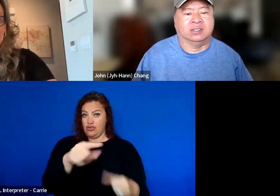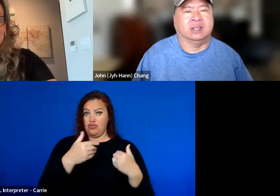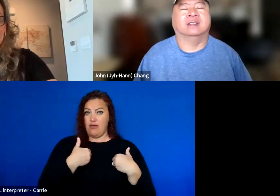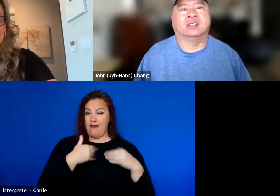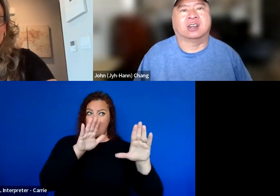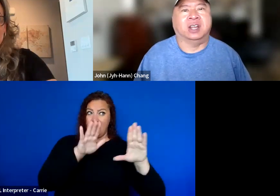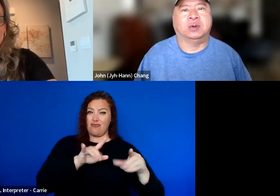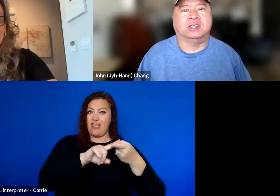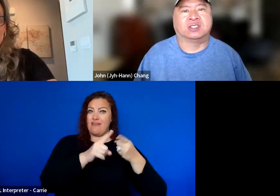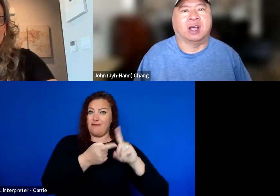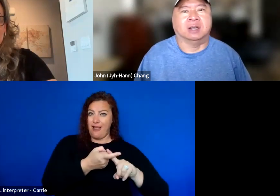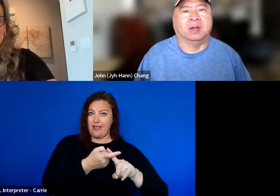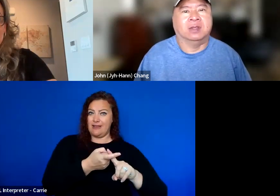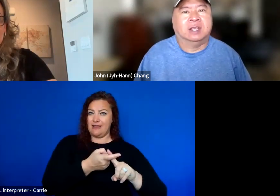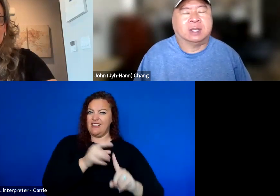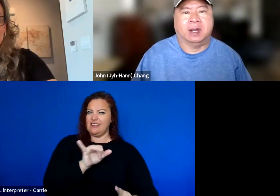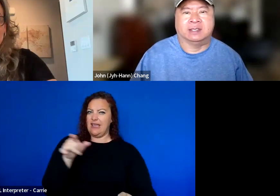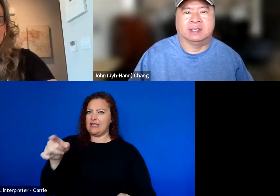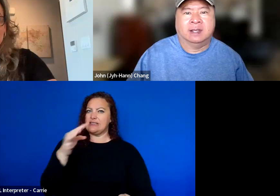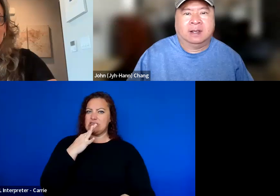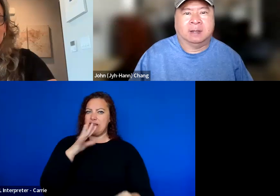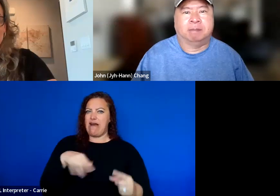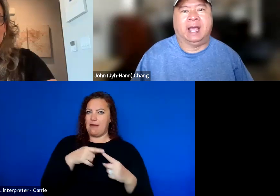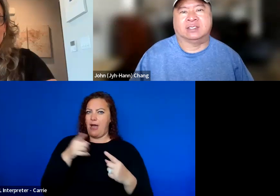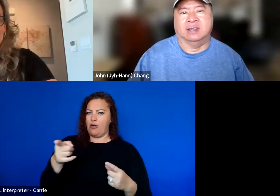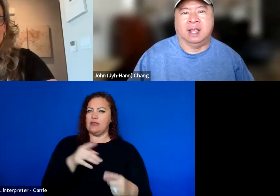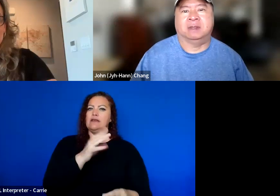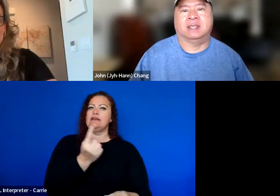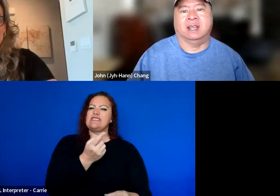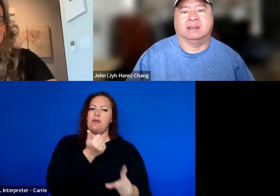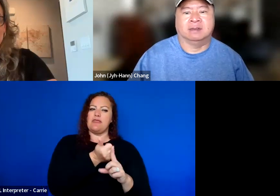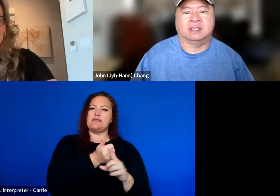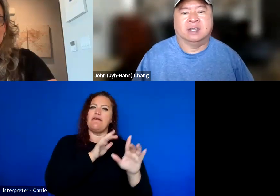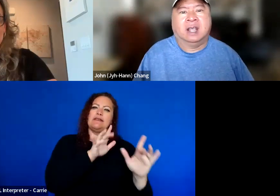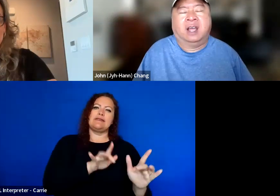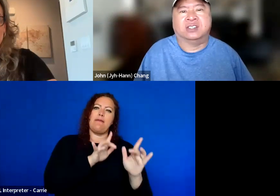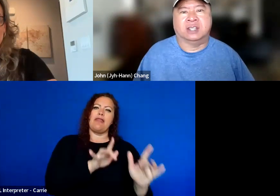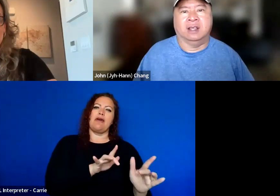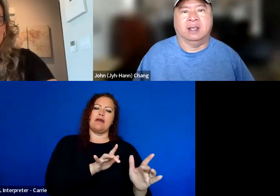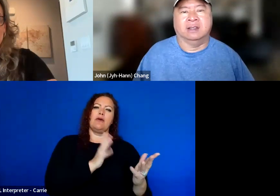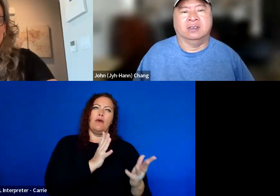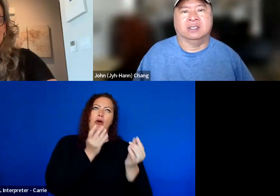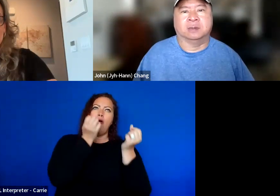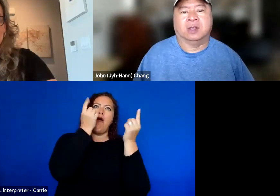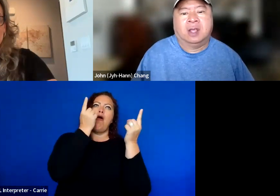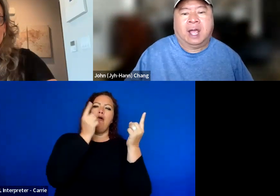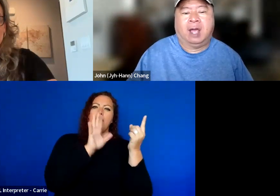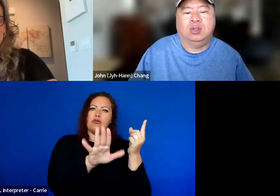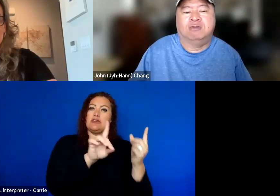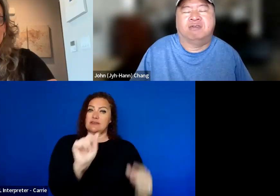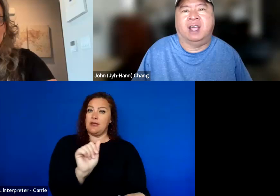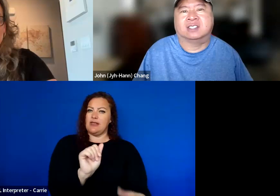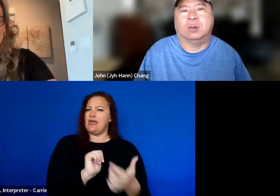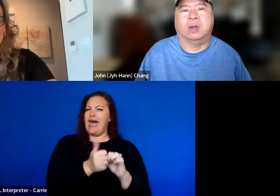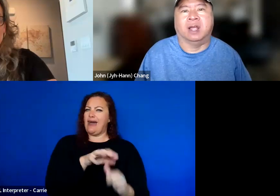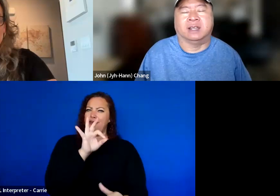that Shannon, Dr. Hayward is talking about? Someone that's compassionate, empathetic, it's understanding your disability. How do